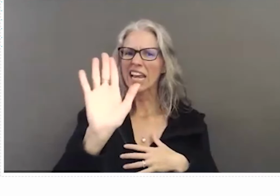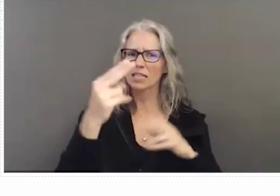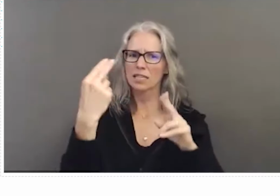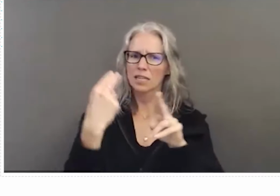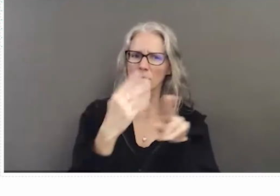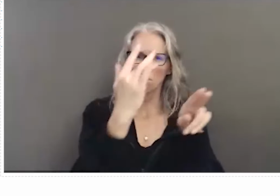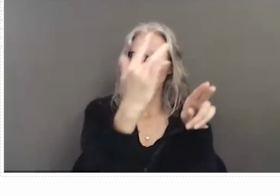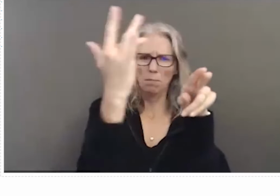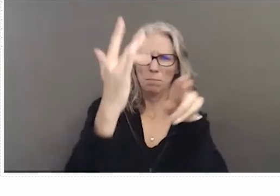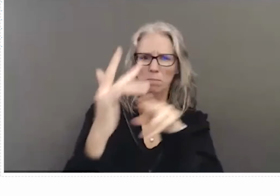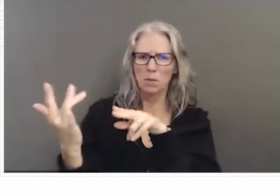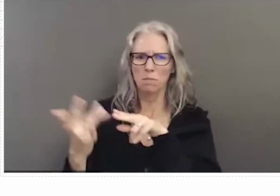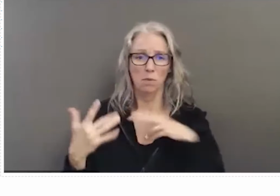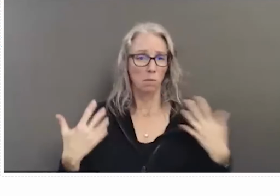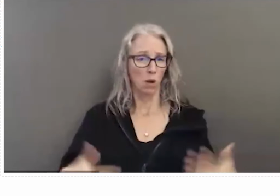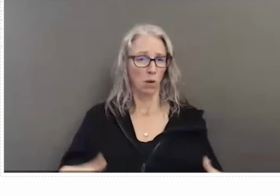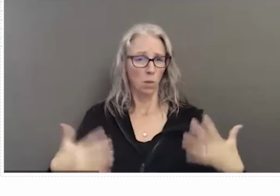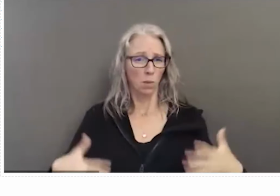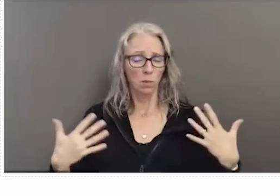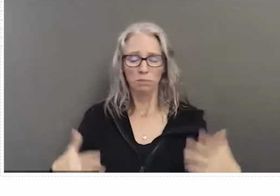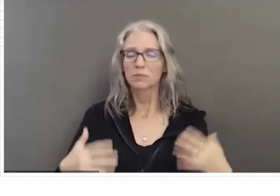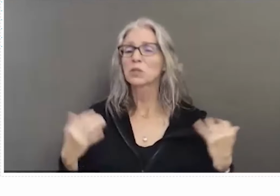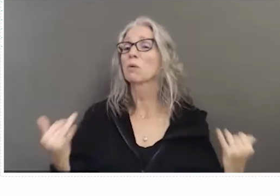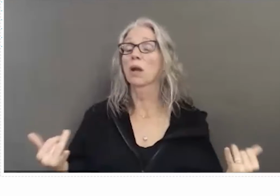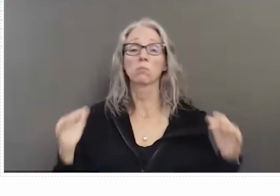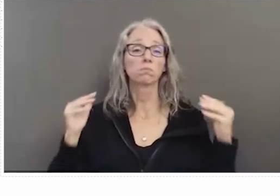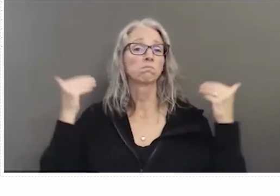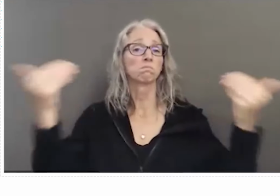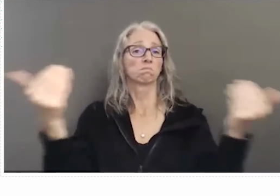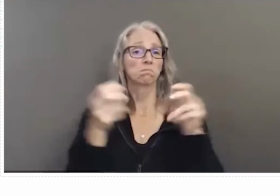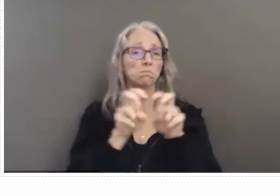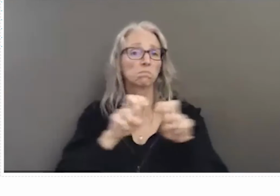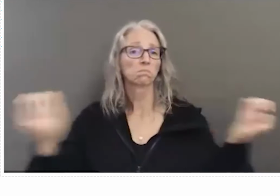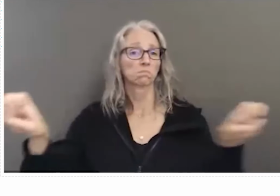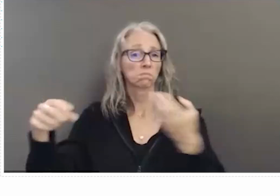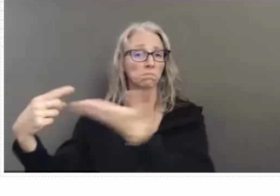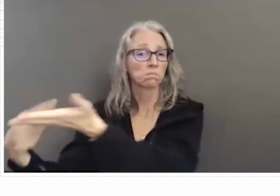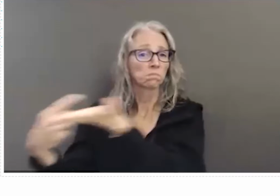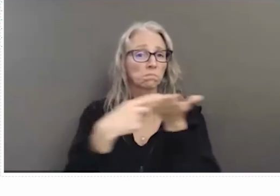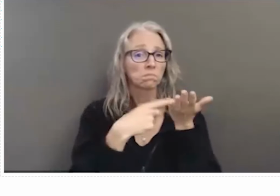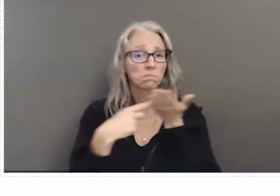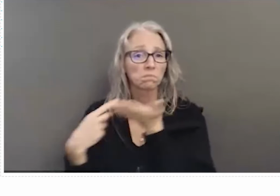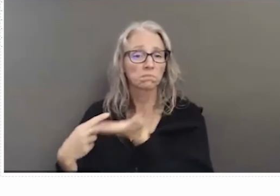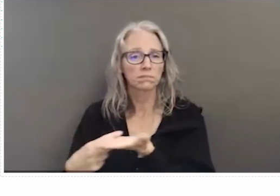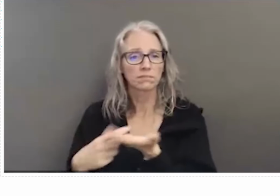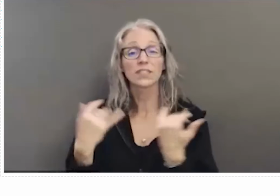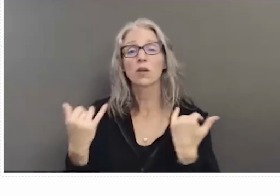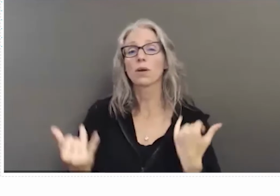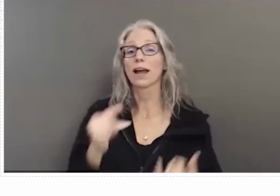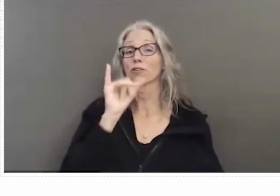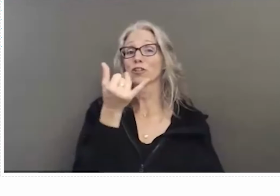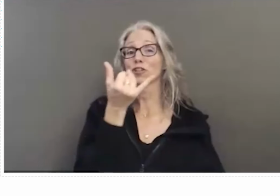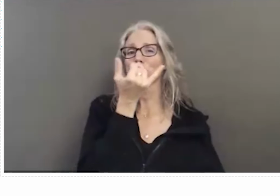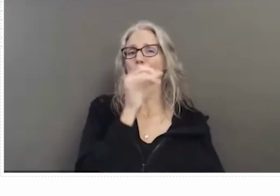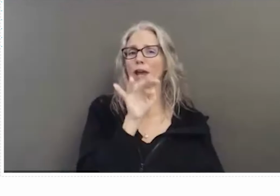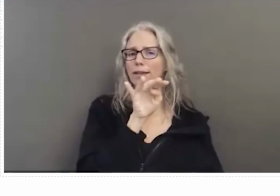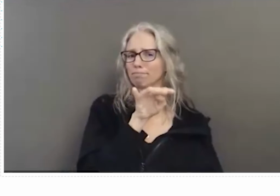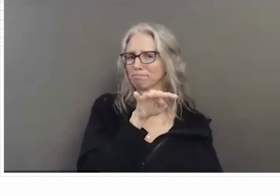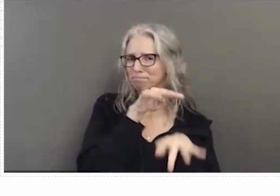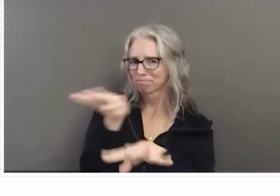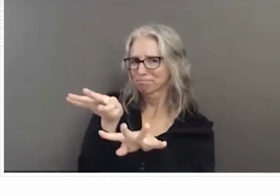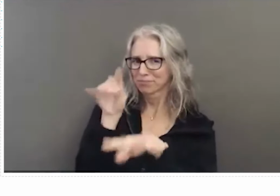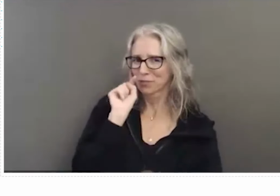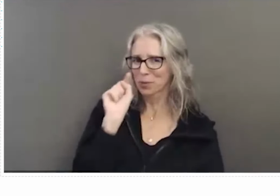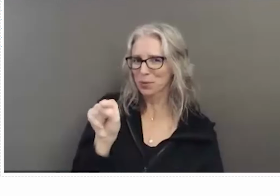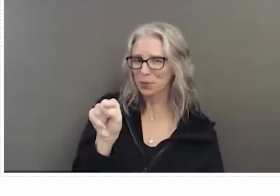So let's jump right in and let's just get started. And Jay, I'm going to put you on the hot seat first. So